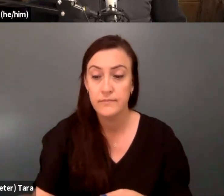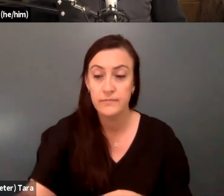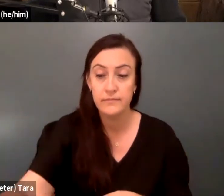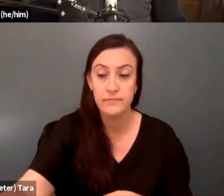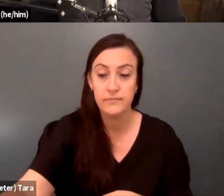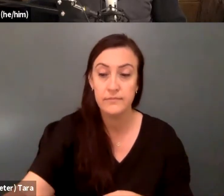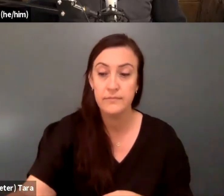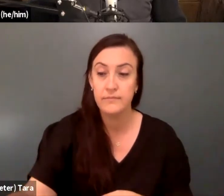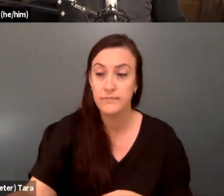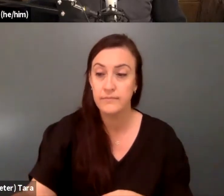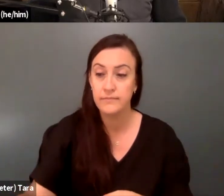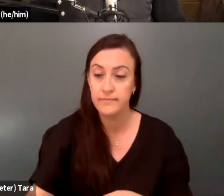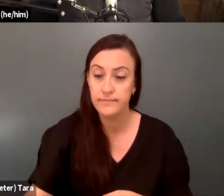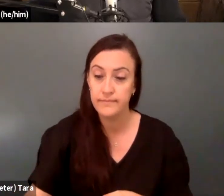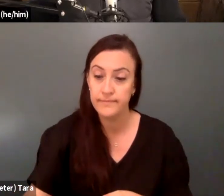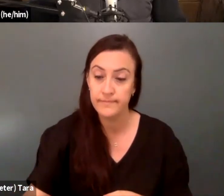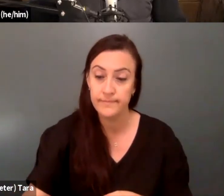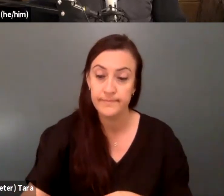Thank you for that.